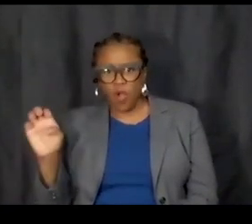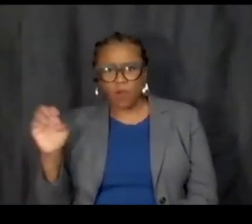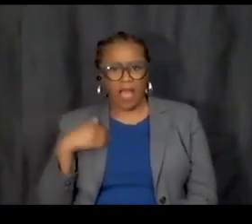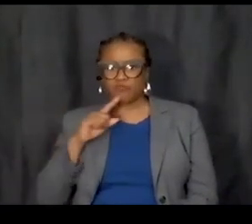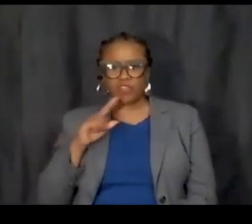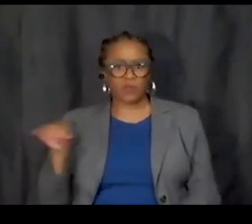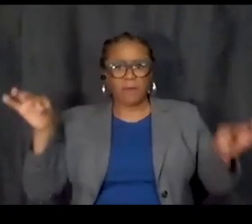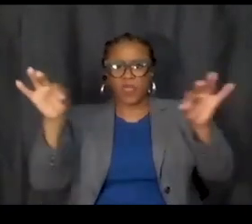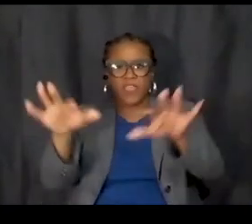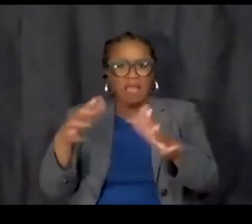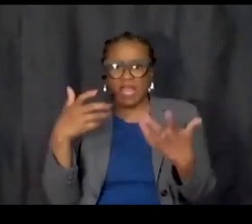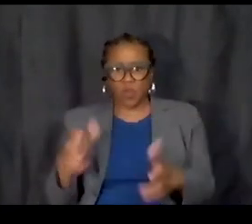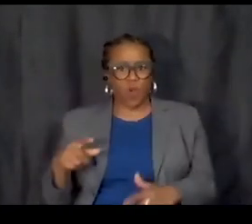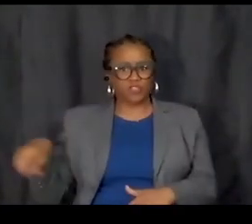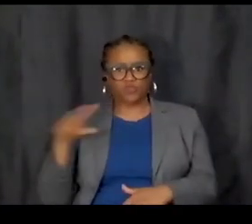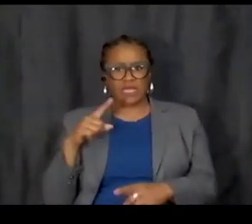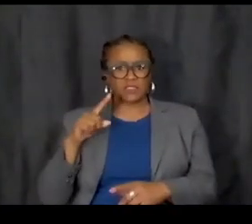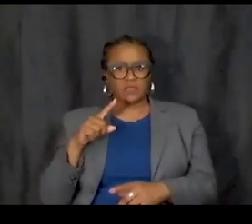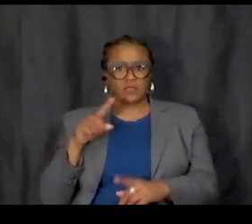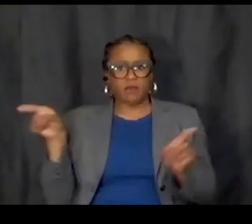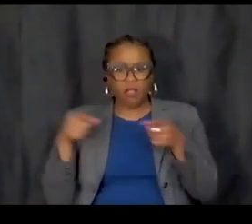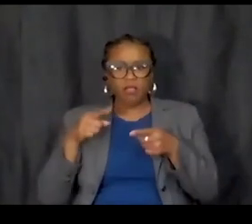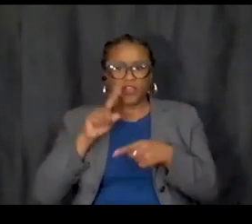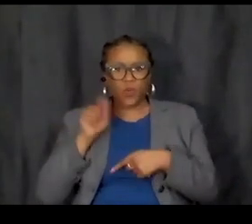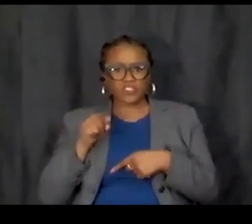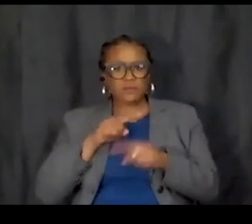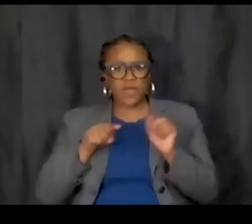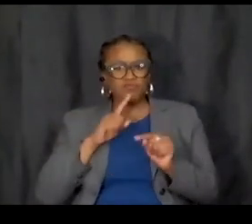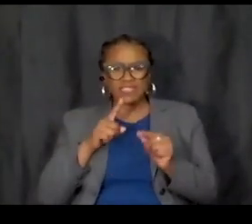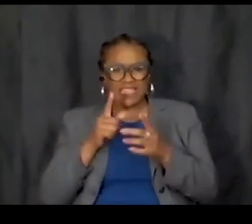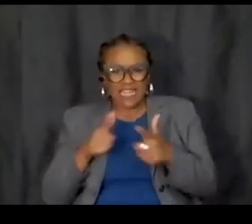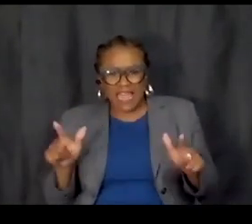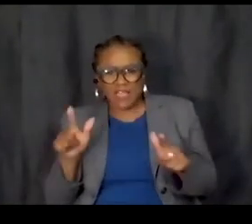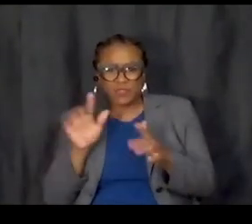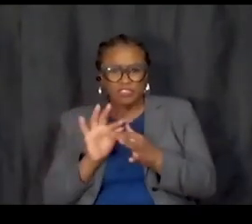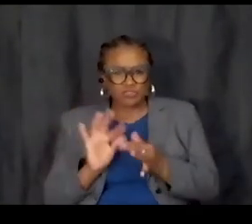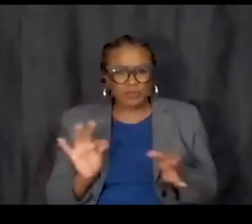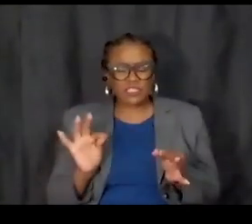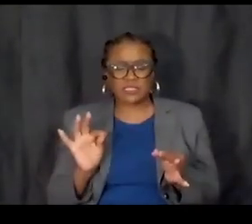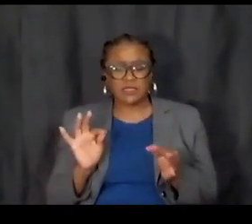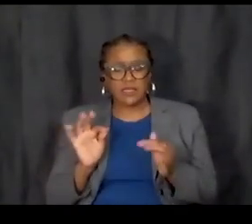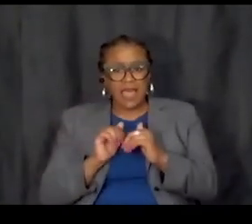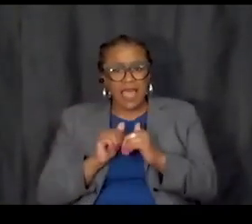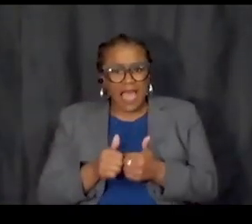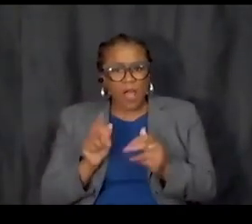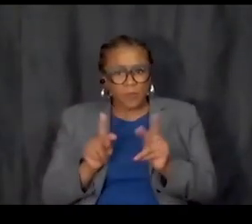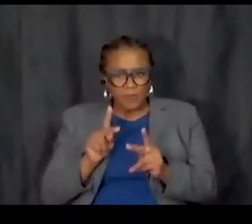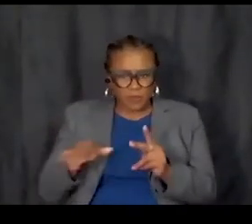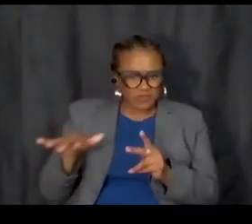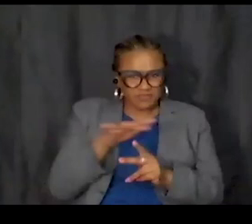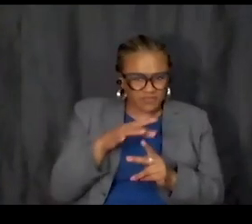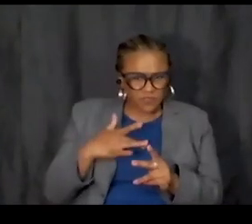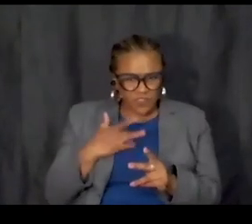pointed, but just kind of it gets into language and description and how have folks navigated that, especially as Raymond said, it's